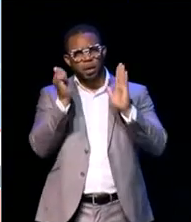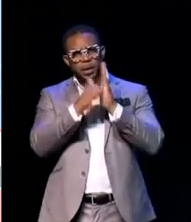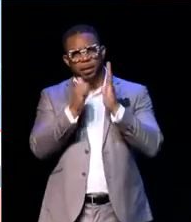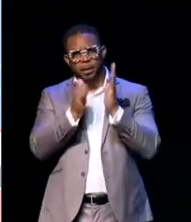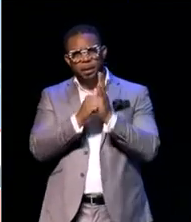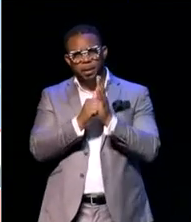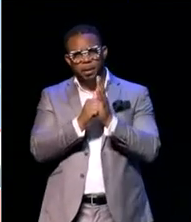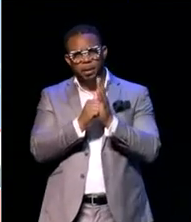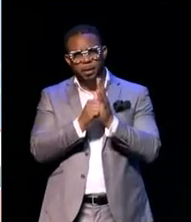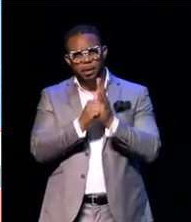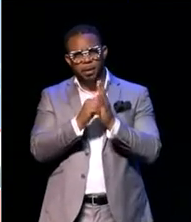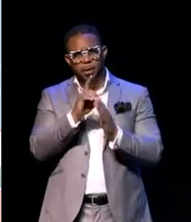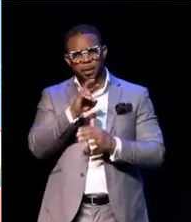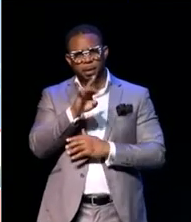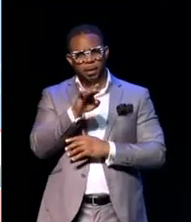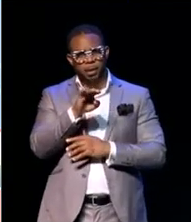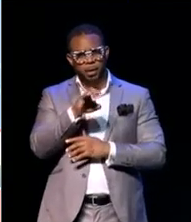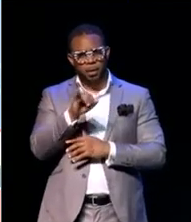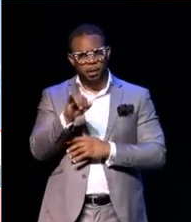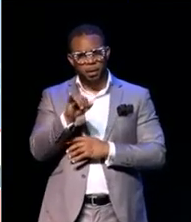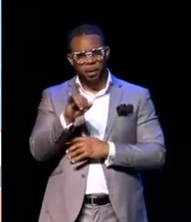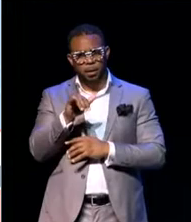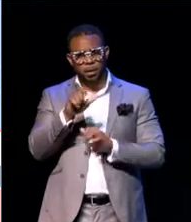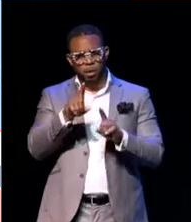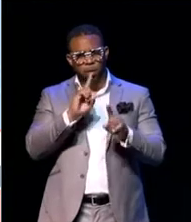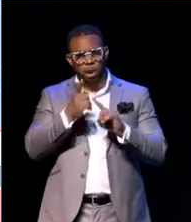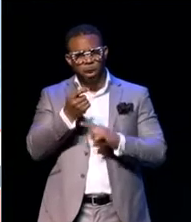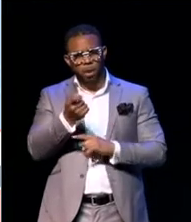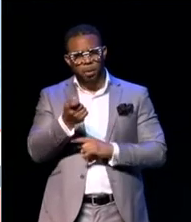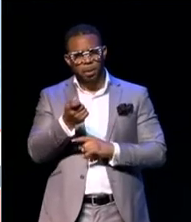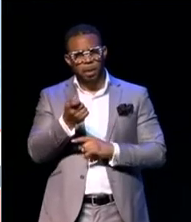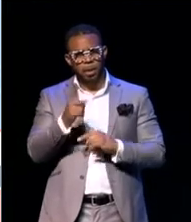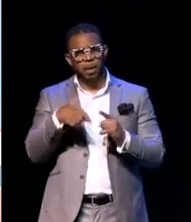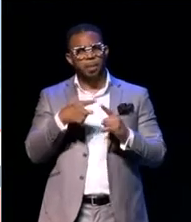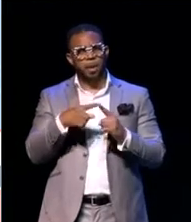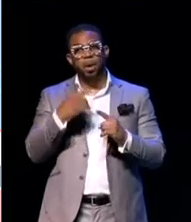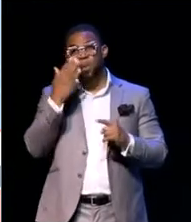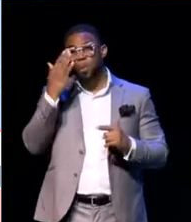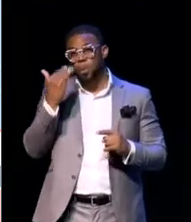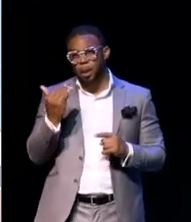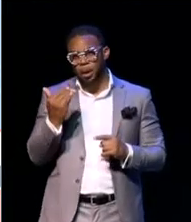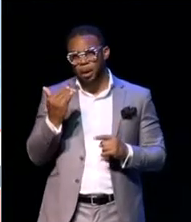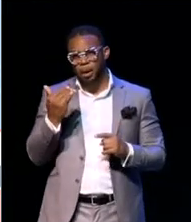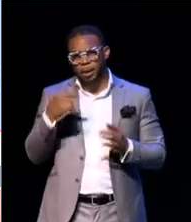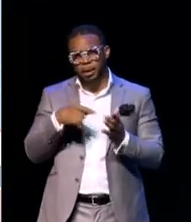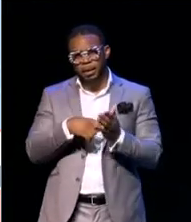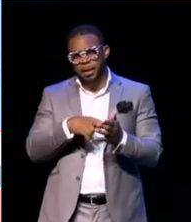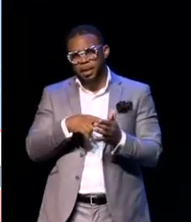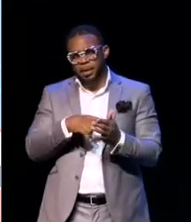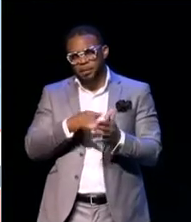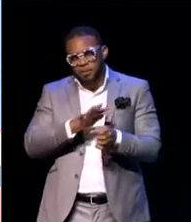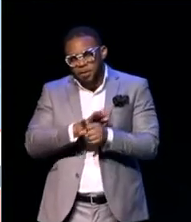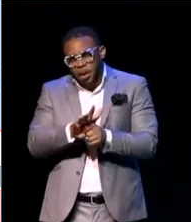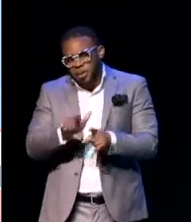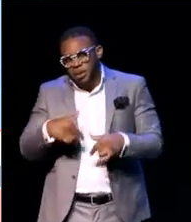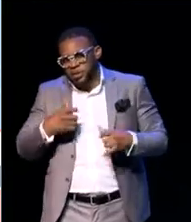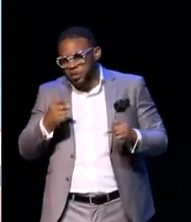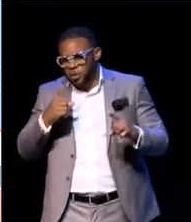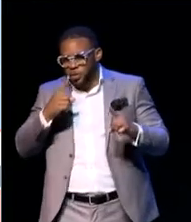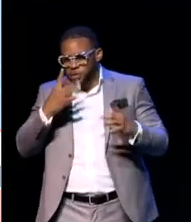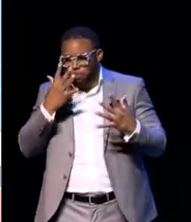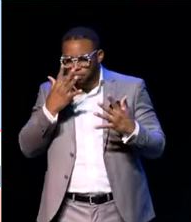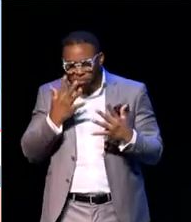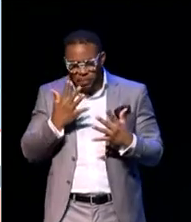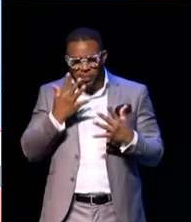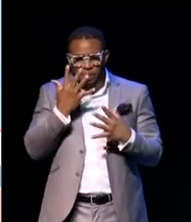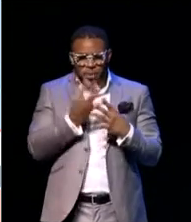knocking, Dr. Fauci. Can you talk a little bit about why this virus has been so fatal